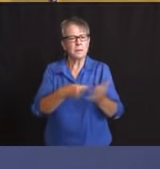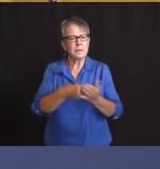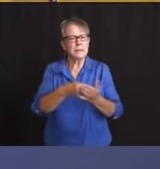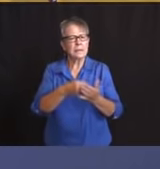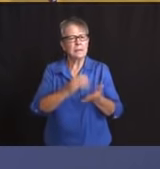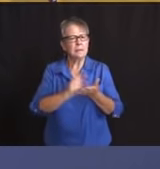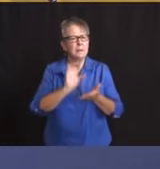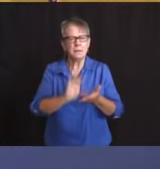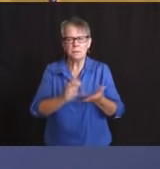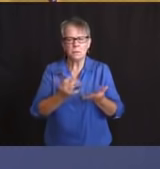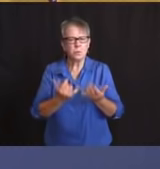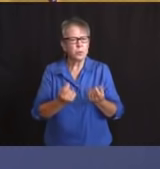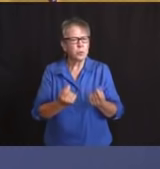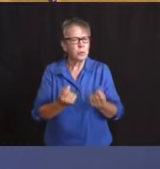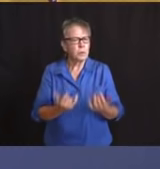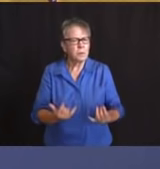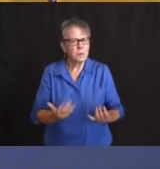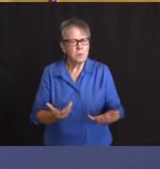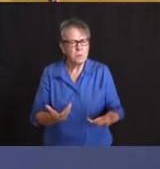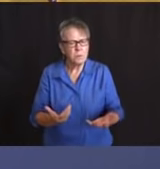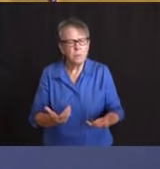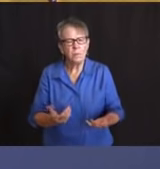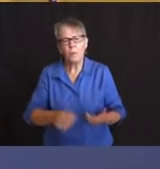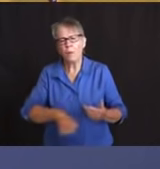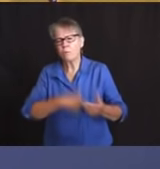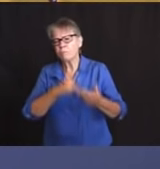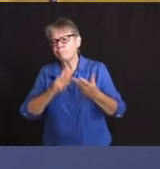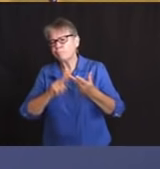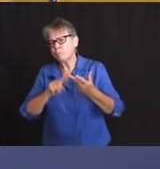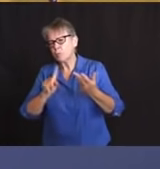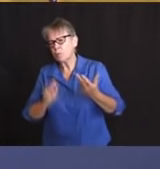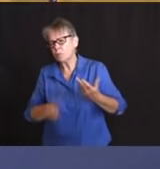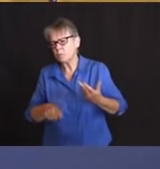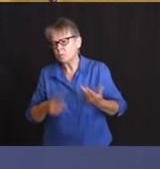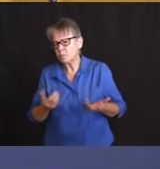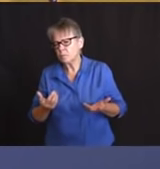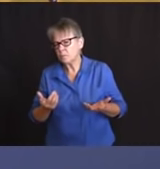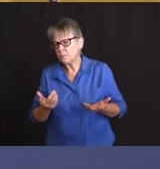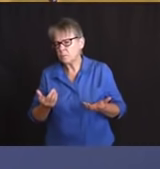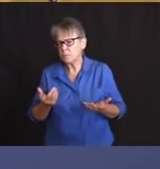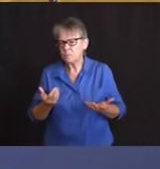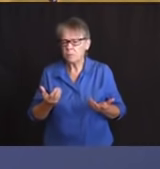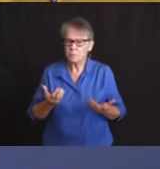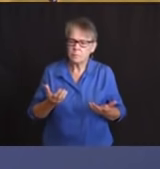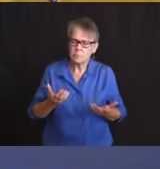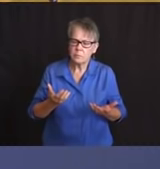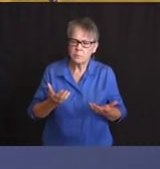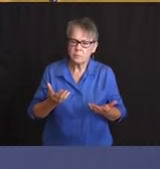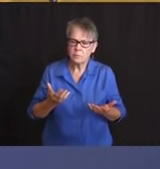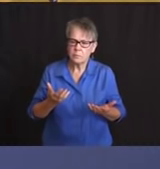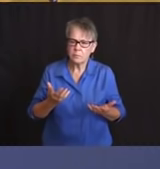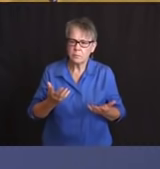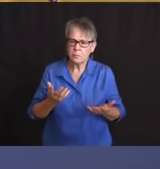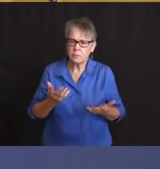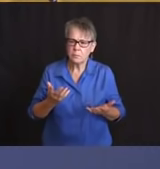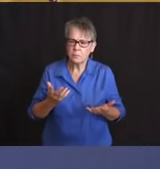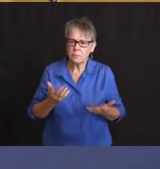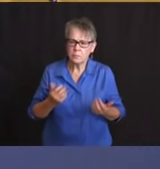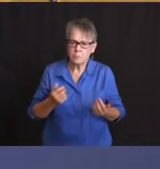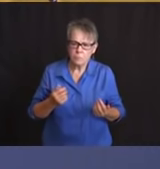then last question, major reason you've given for sequencing reopening steps is so that you can roll back if there is fallout from any single